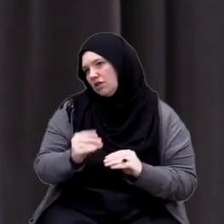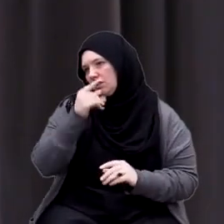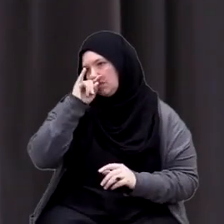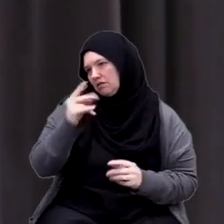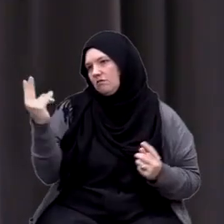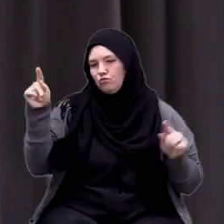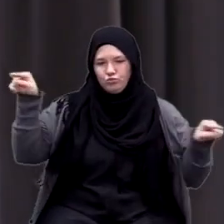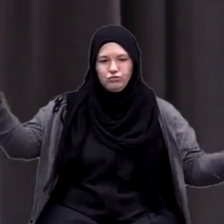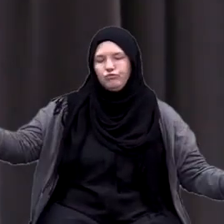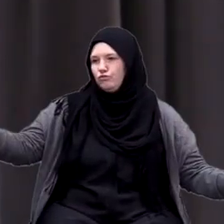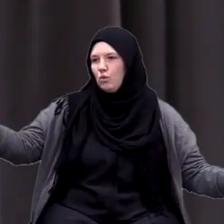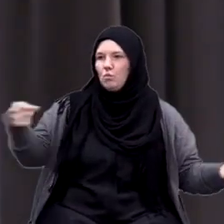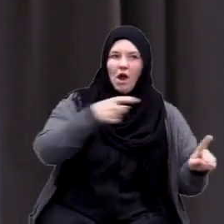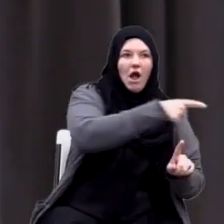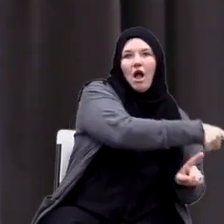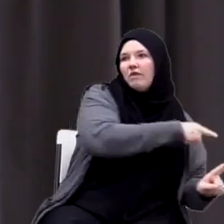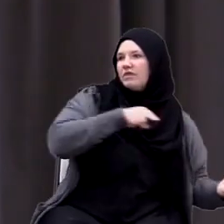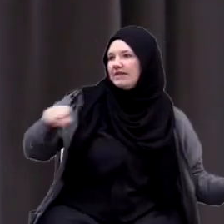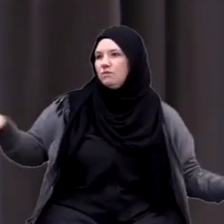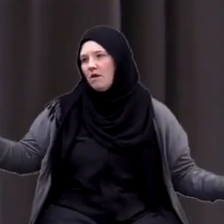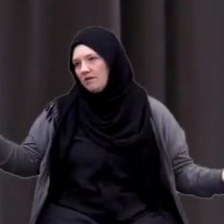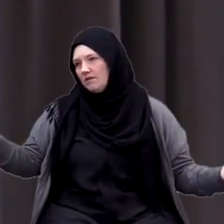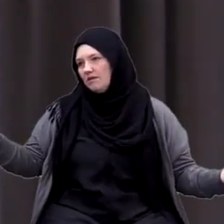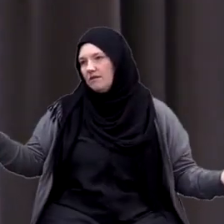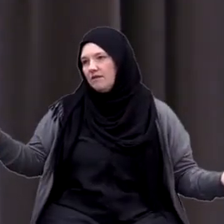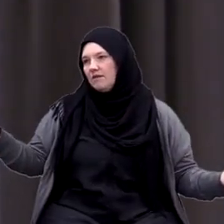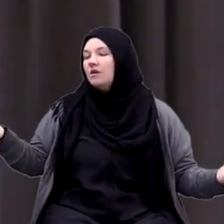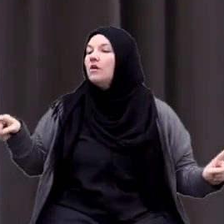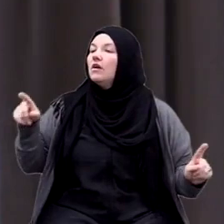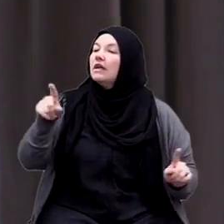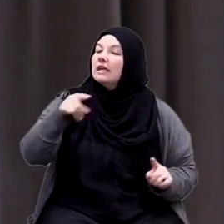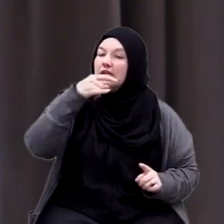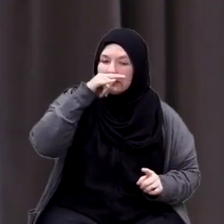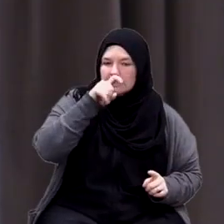Because they think that they are what they are,